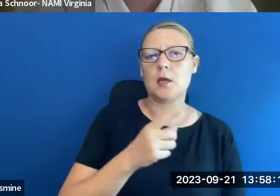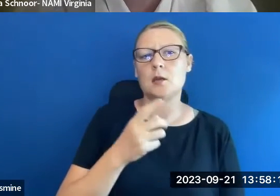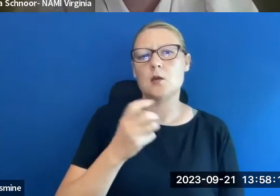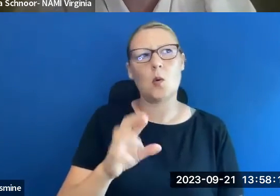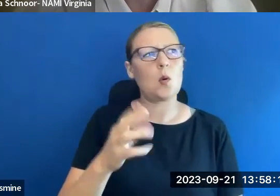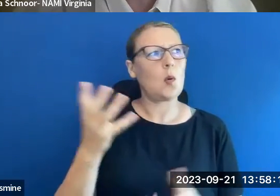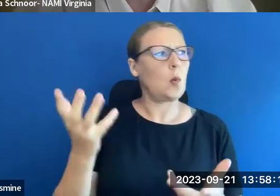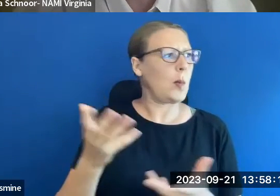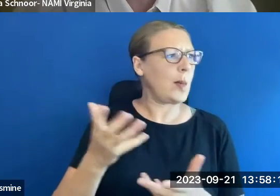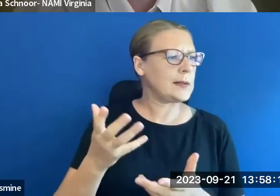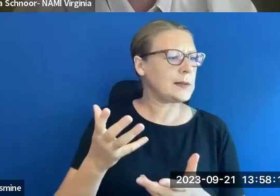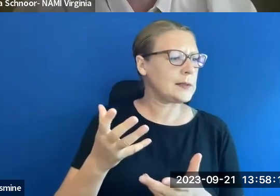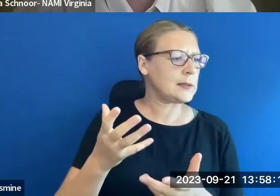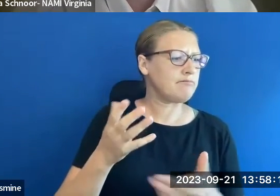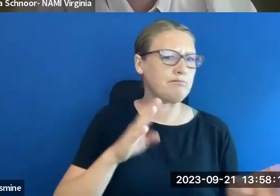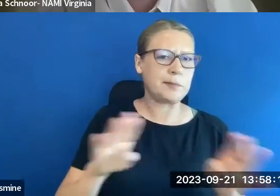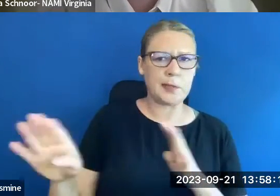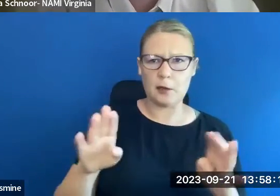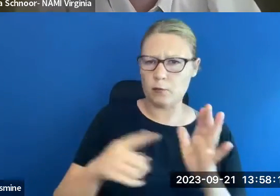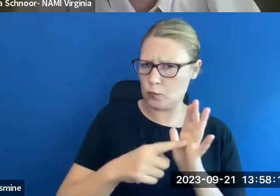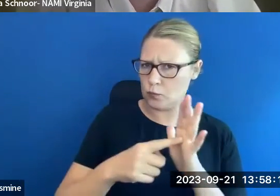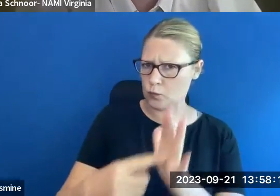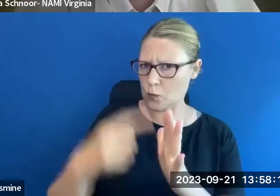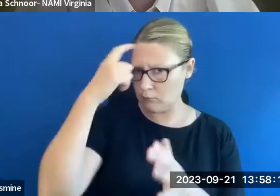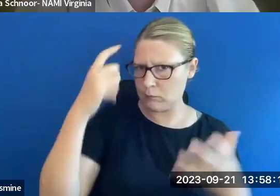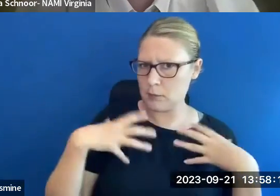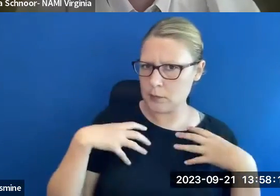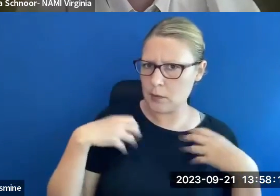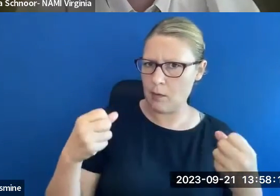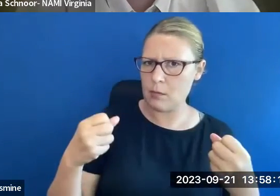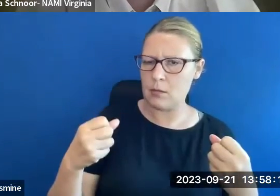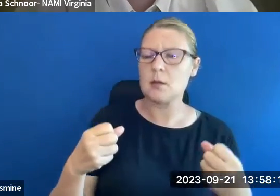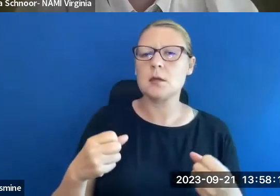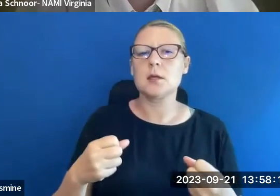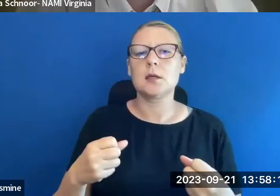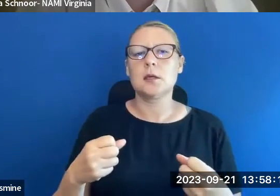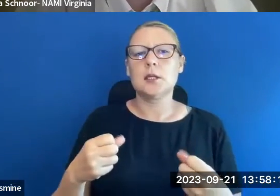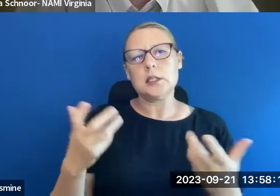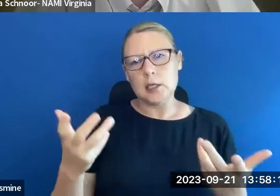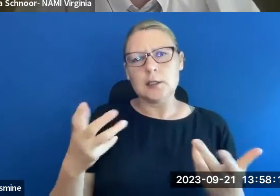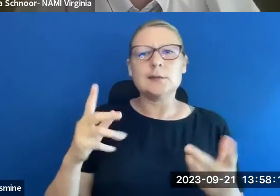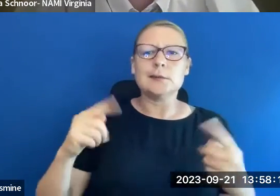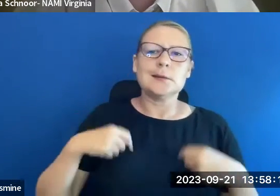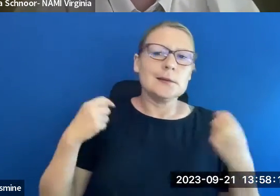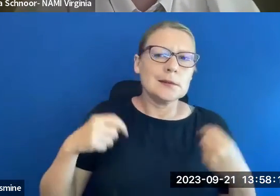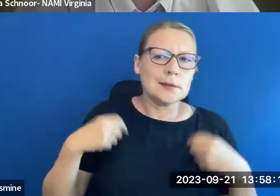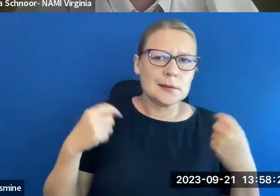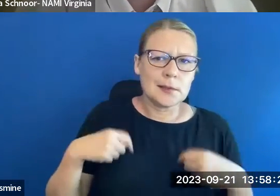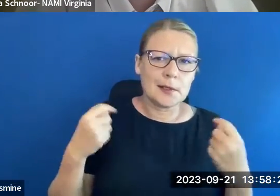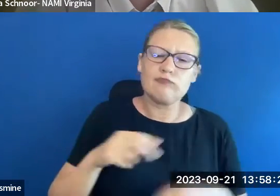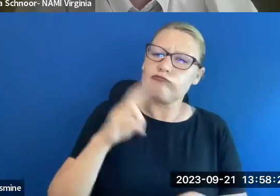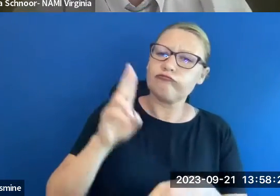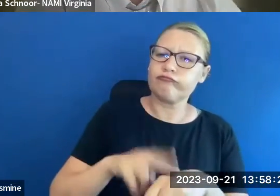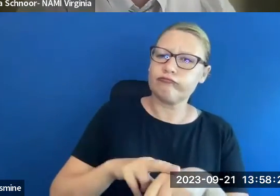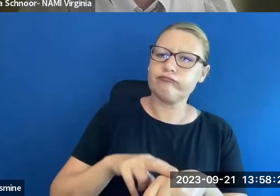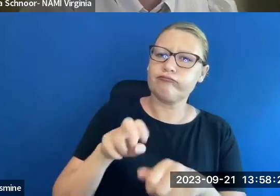health condition. Because with a teenager, it is developmentally appropriate for them to withdraw from